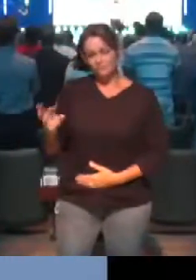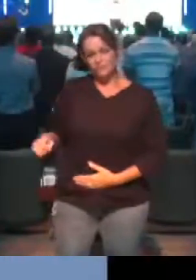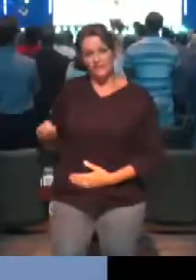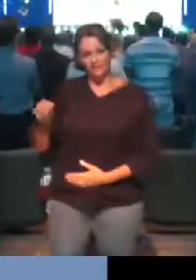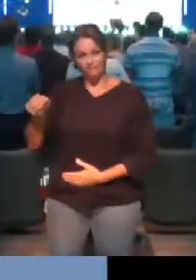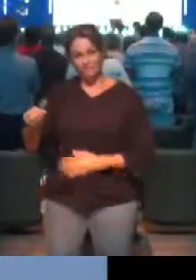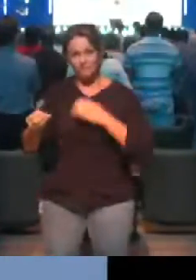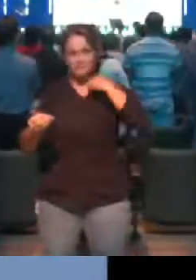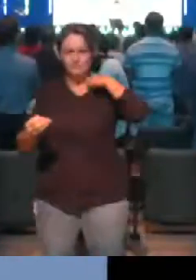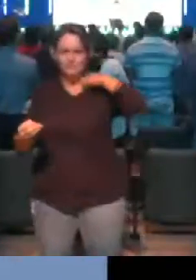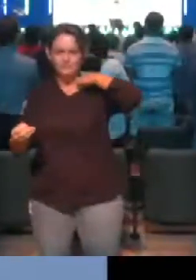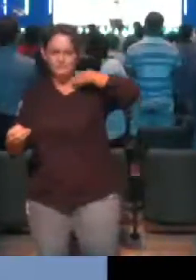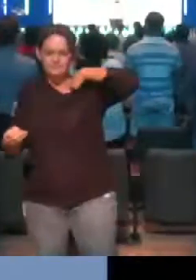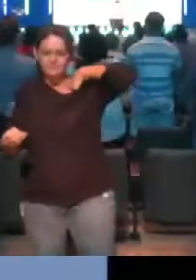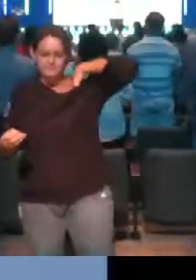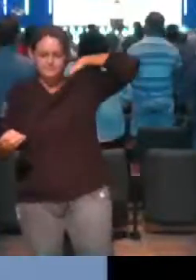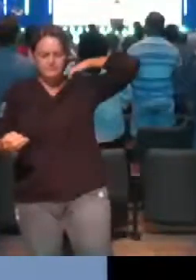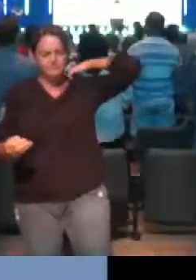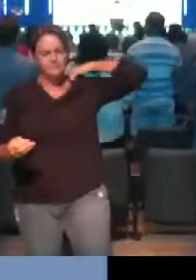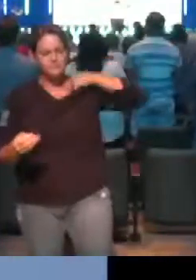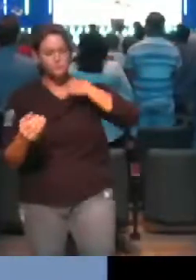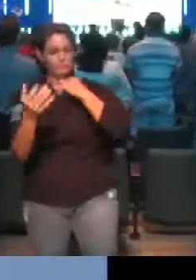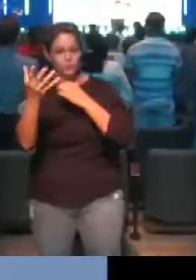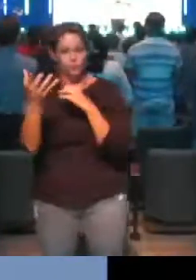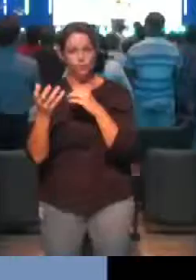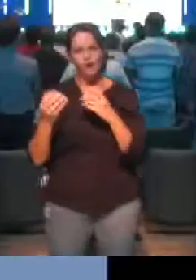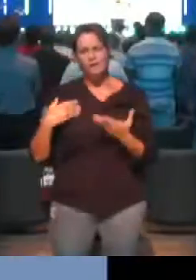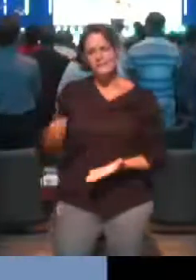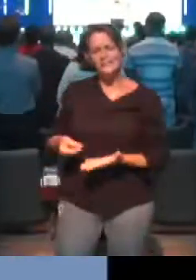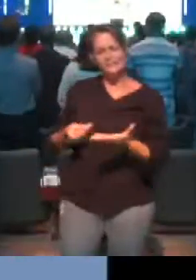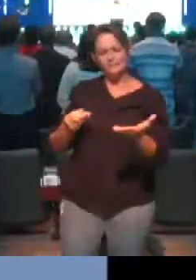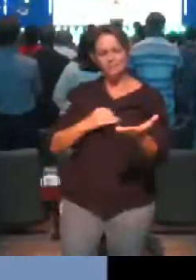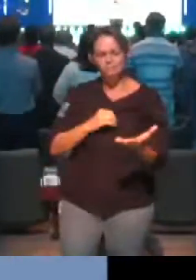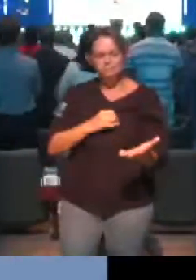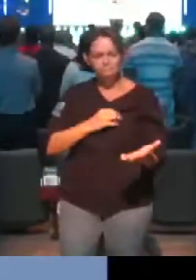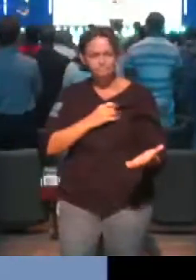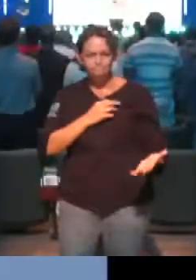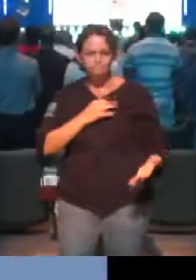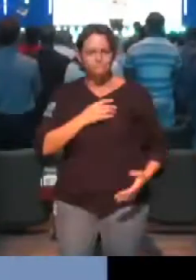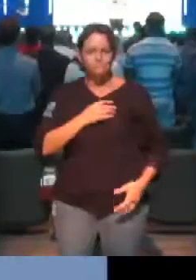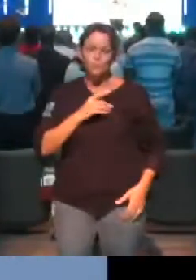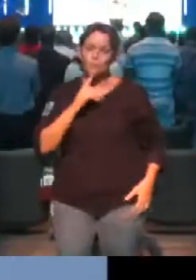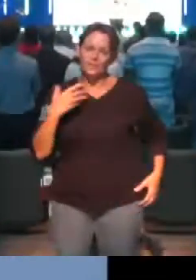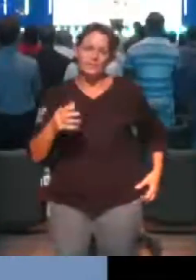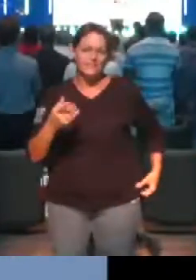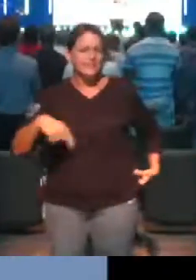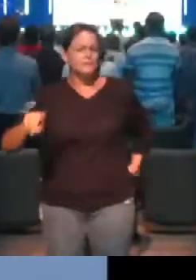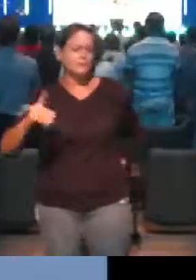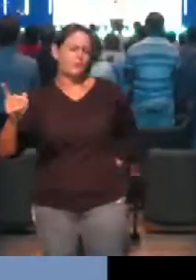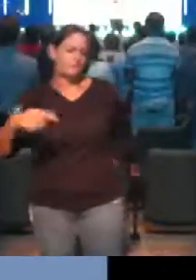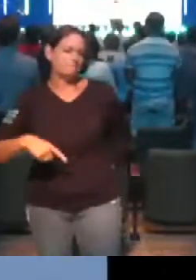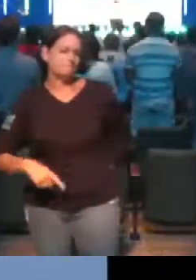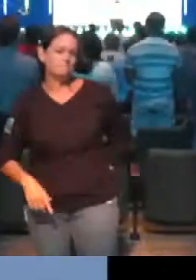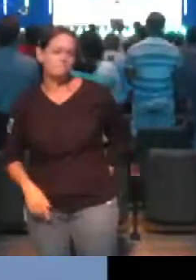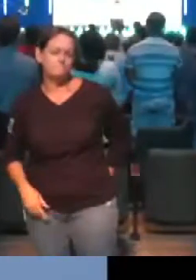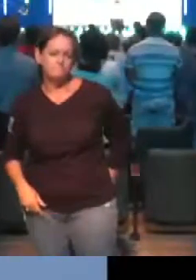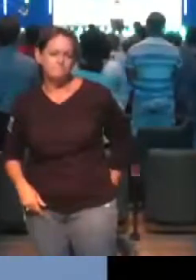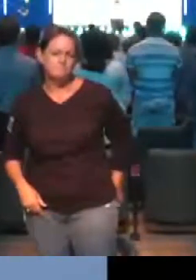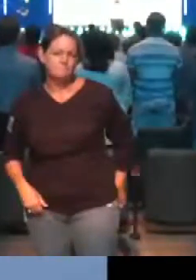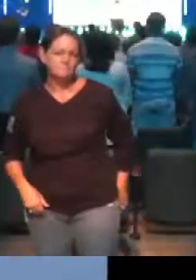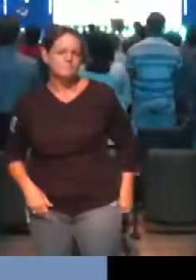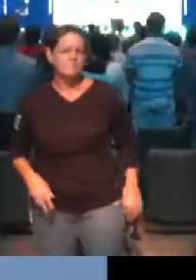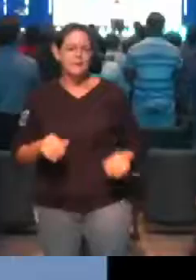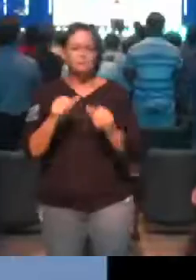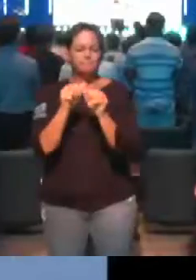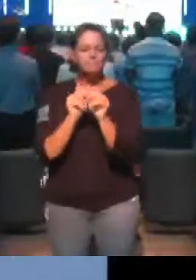from Pastor Todd and Julie. And then also, if this has stirred something in you, you do not want to miss next week as Pastor Robert continues our